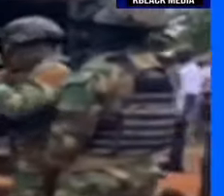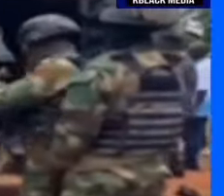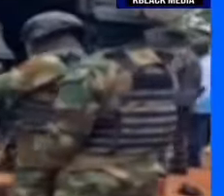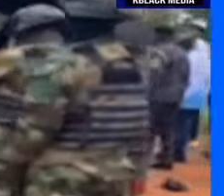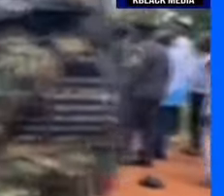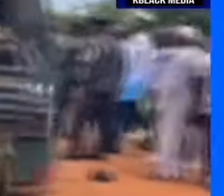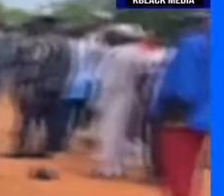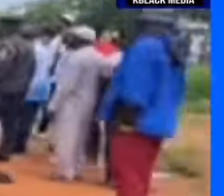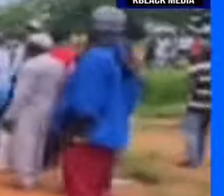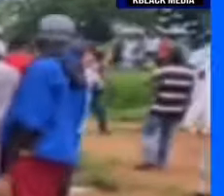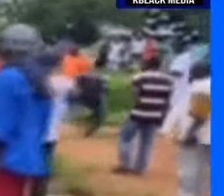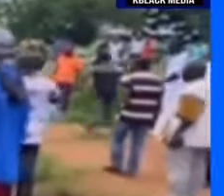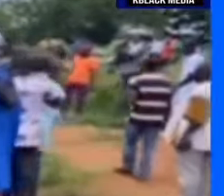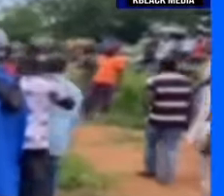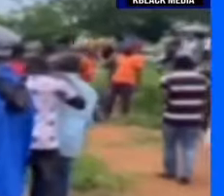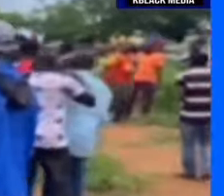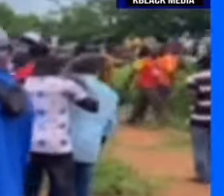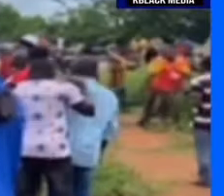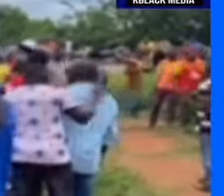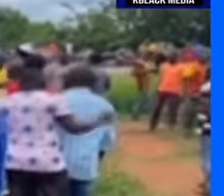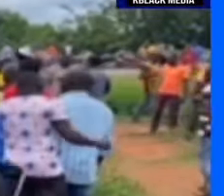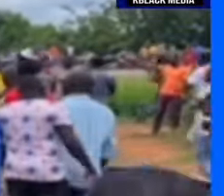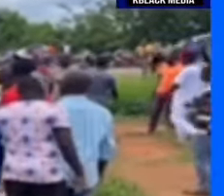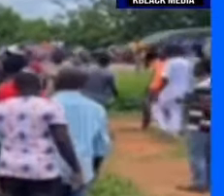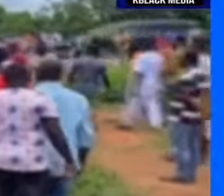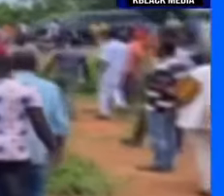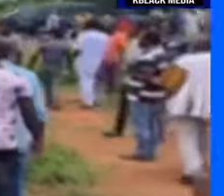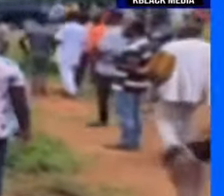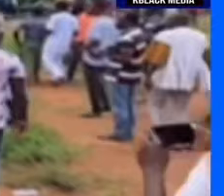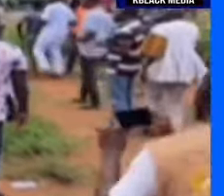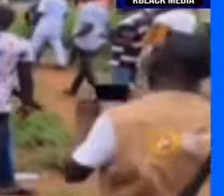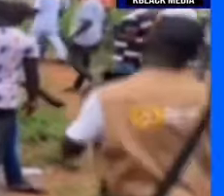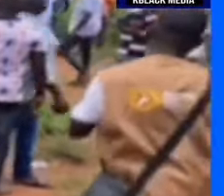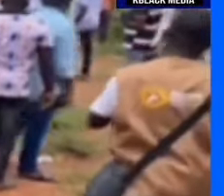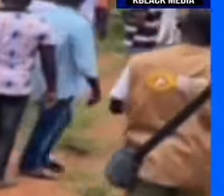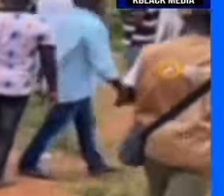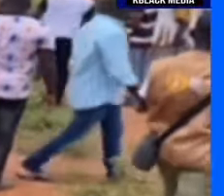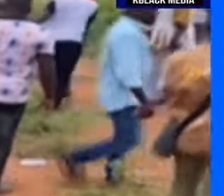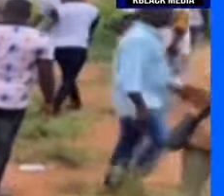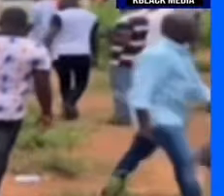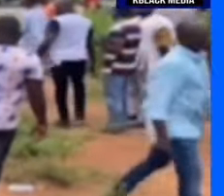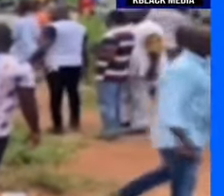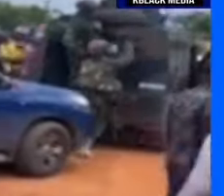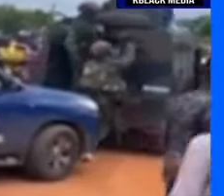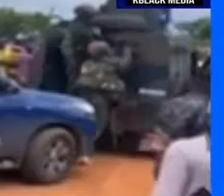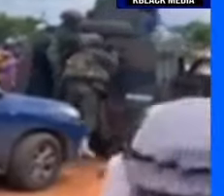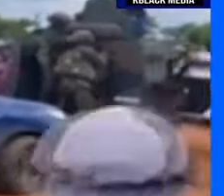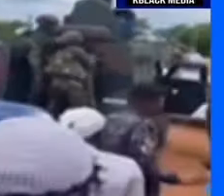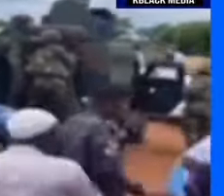One constituency. 800 delegates. Omo tu ye ye no. As at 6:30 e kobo e you certain. No mo ntumi kenkan